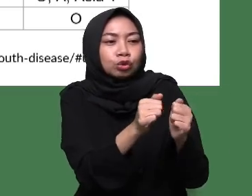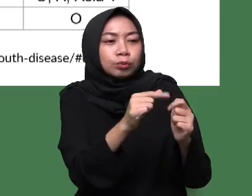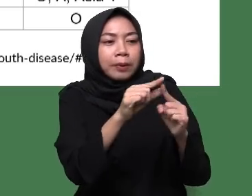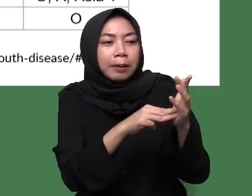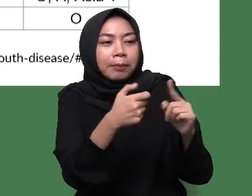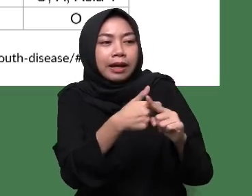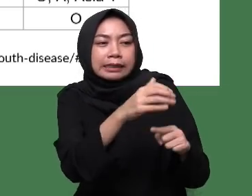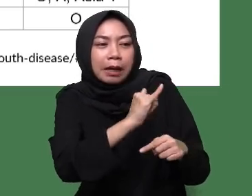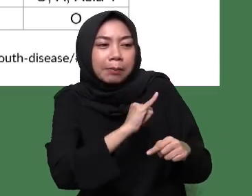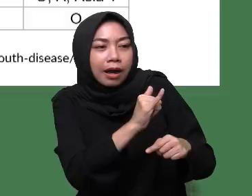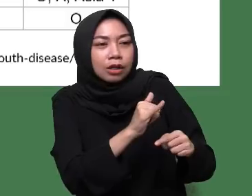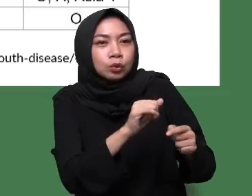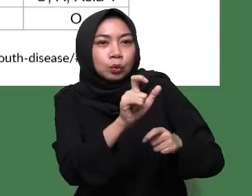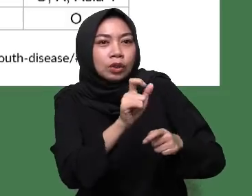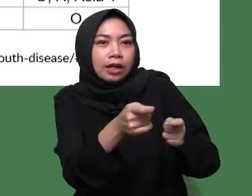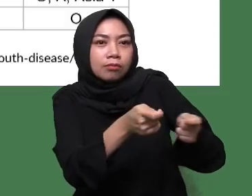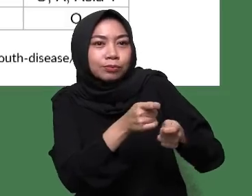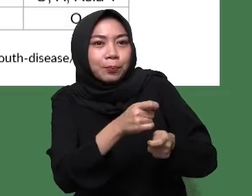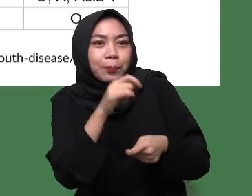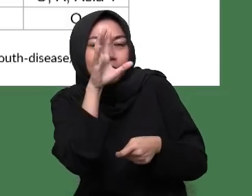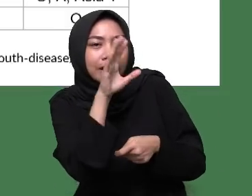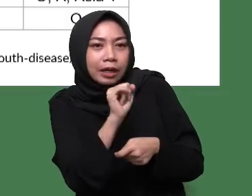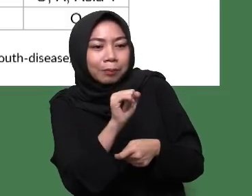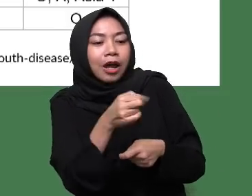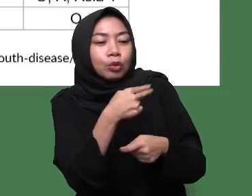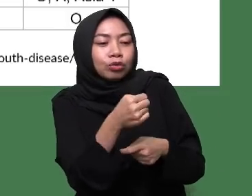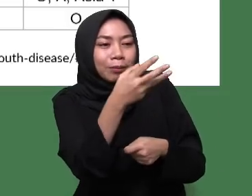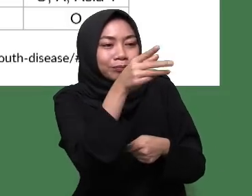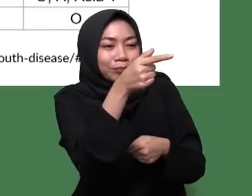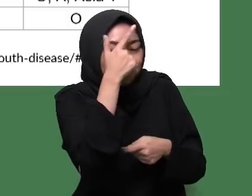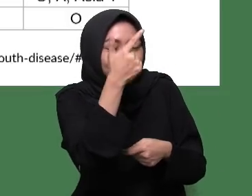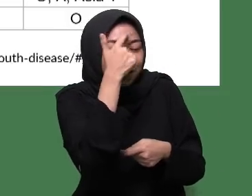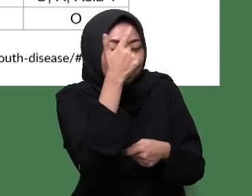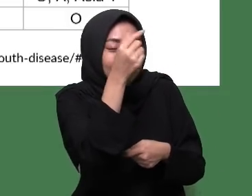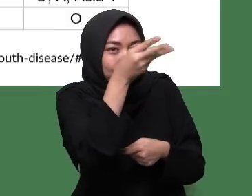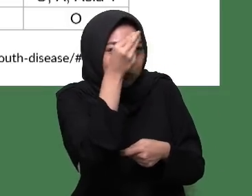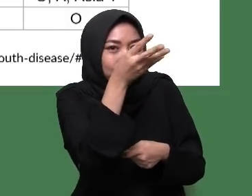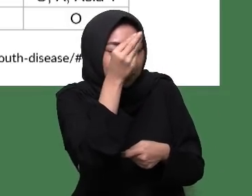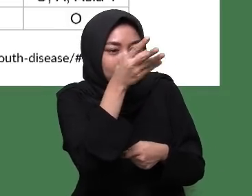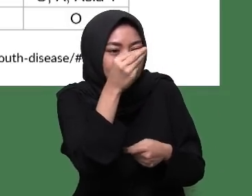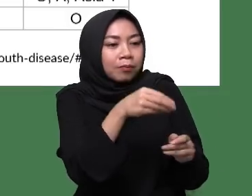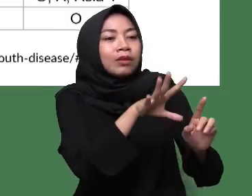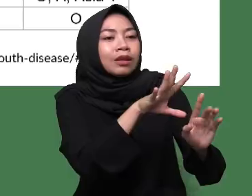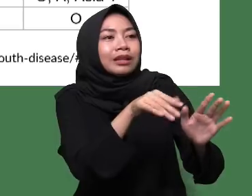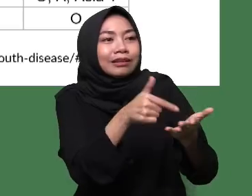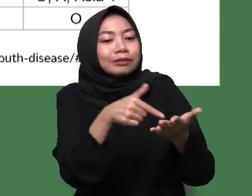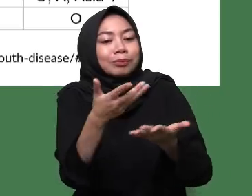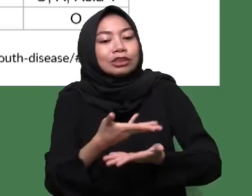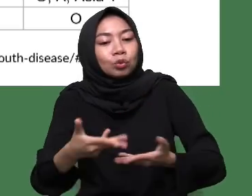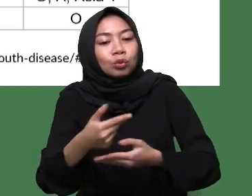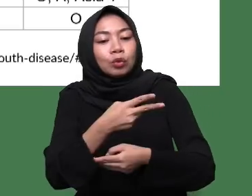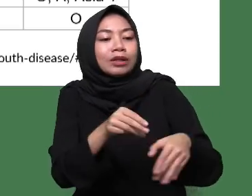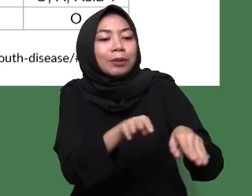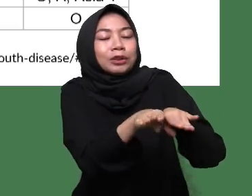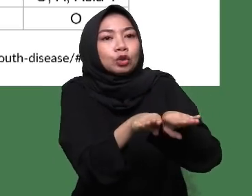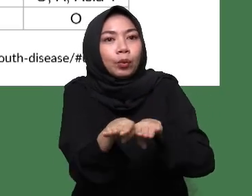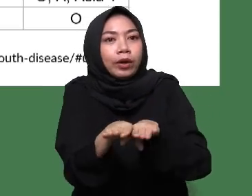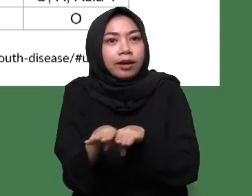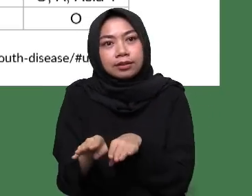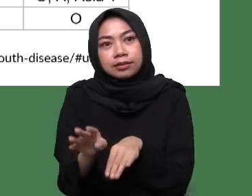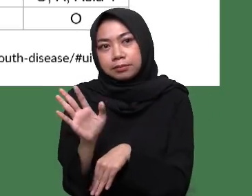managed FMD outbreaks, but we are also adjusting to the current conditions of Indonesia. And dealing